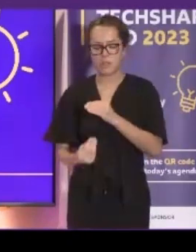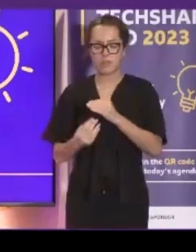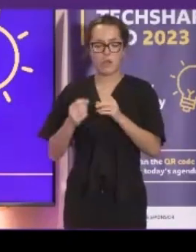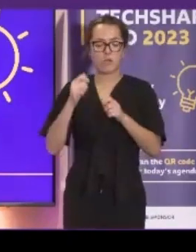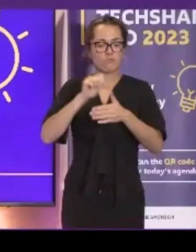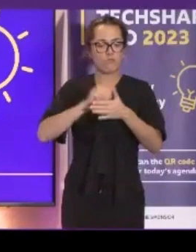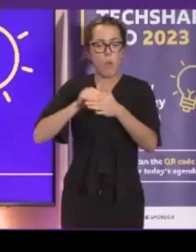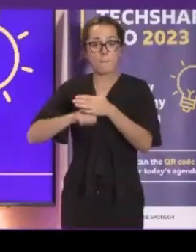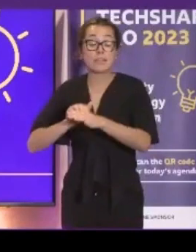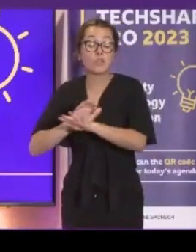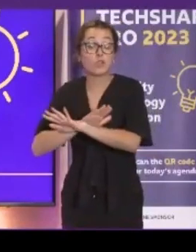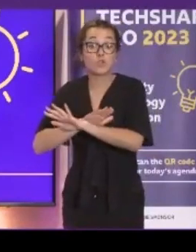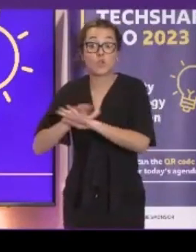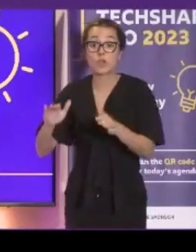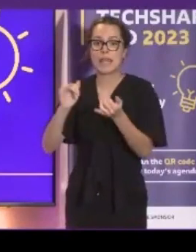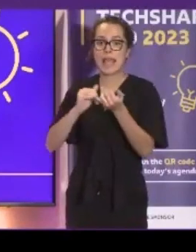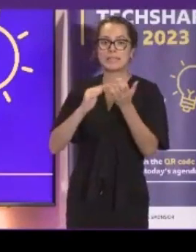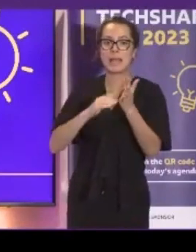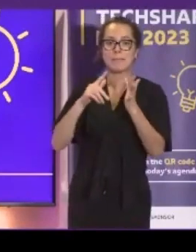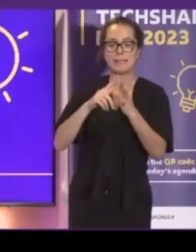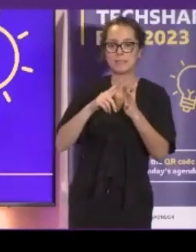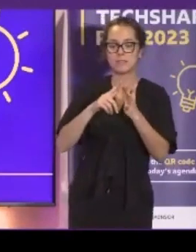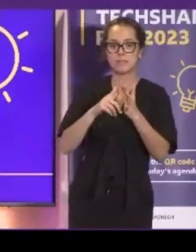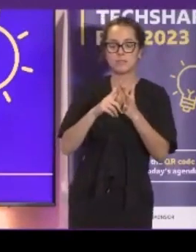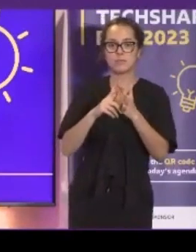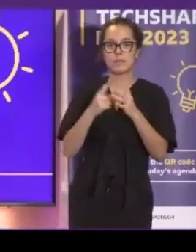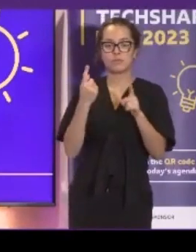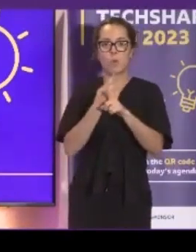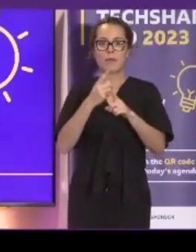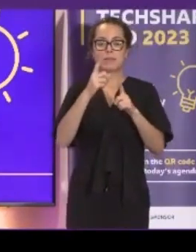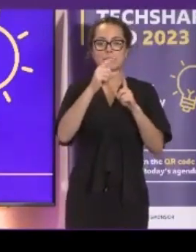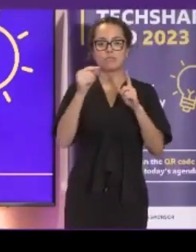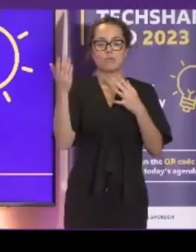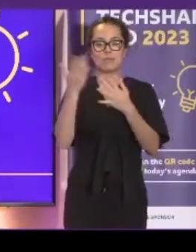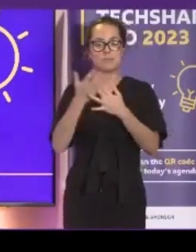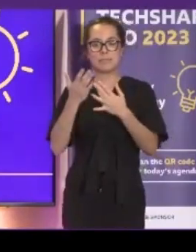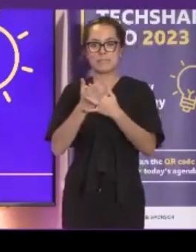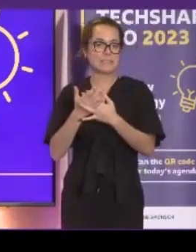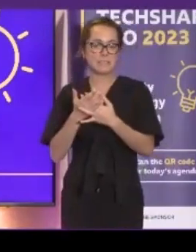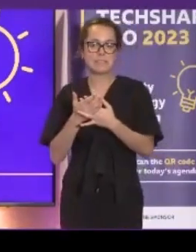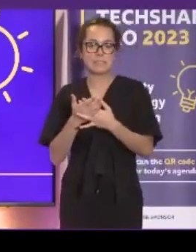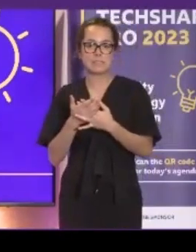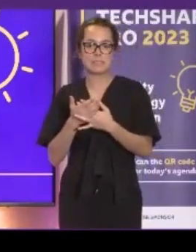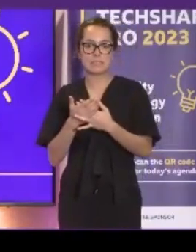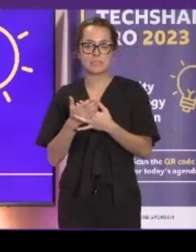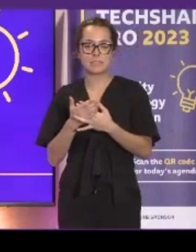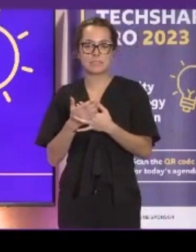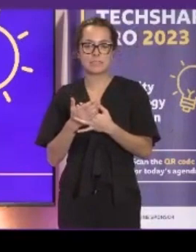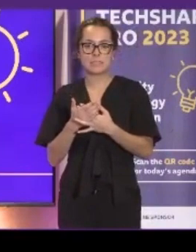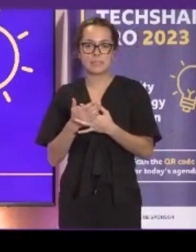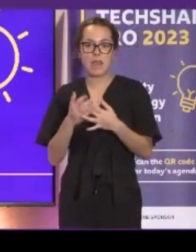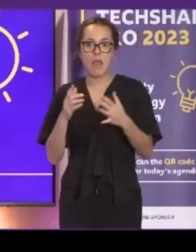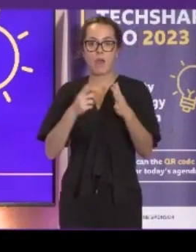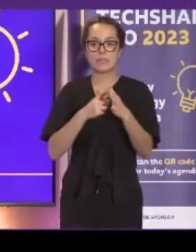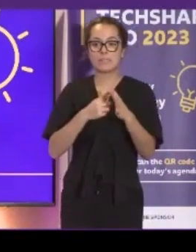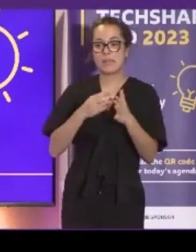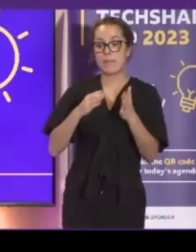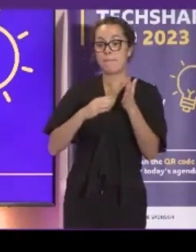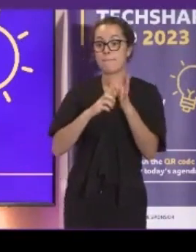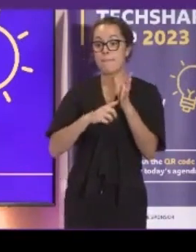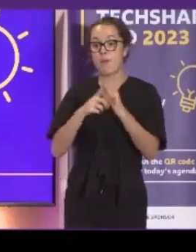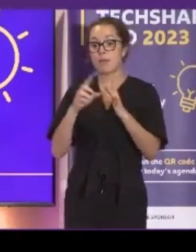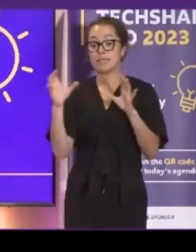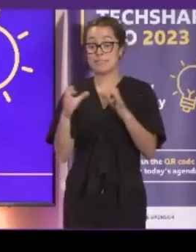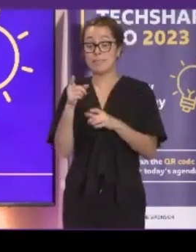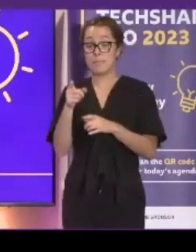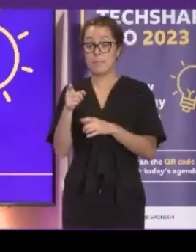are not SMEs when it comes to digital accessibility. There is no expectation that they will be. That's what teams like Arati's team and Marley's team are here to do. So